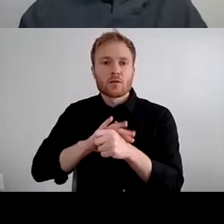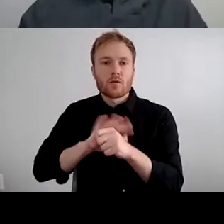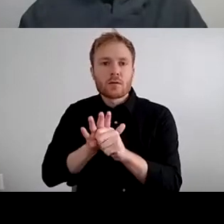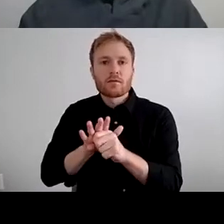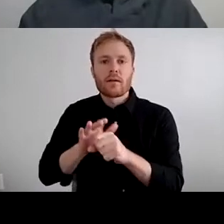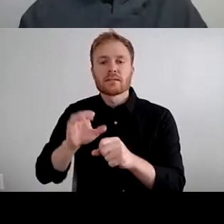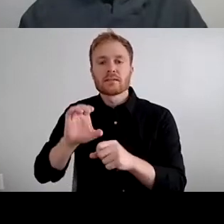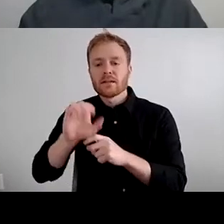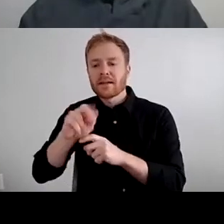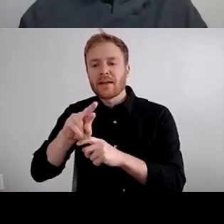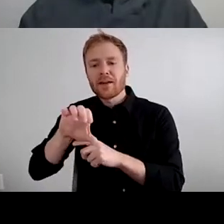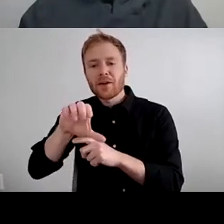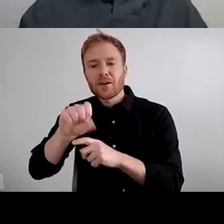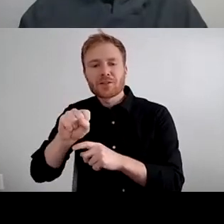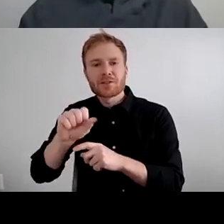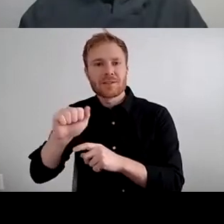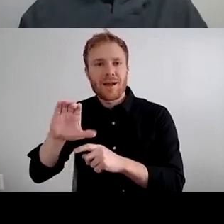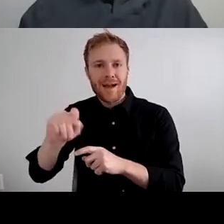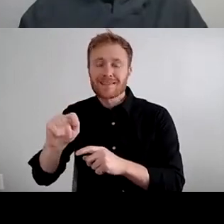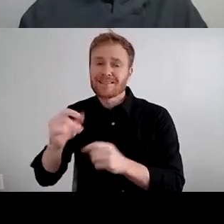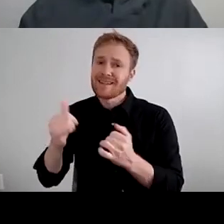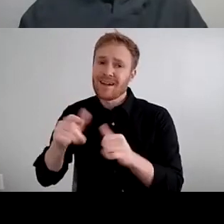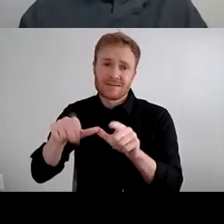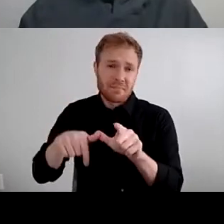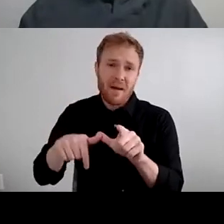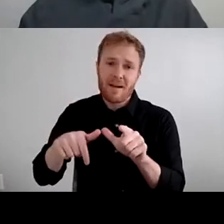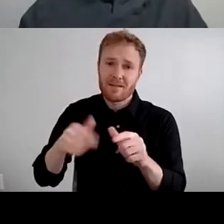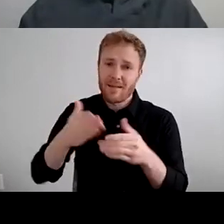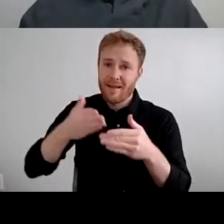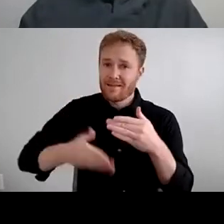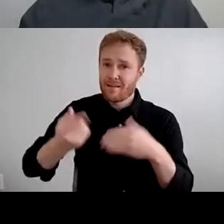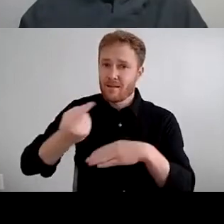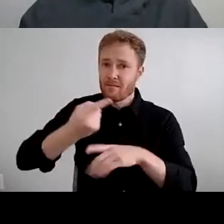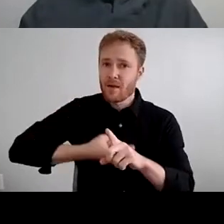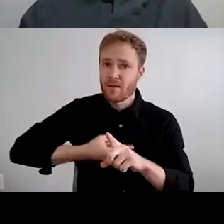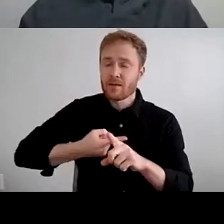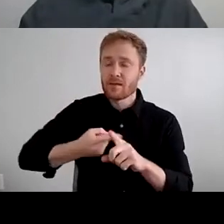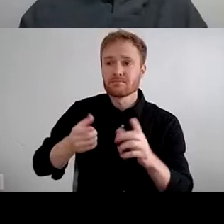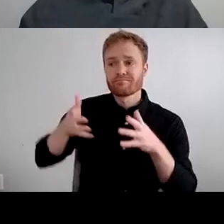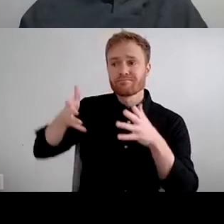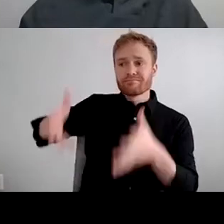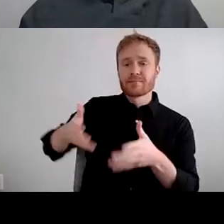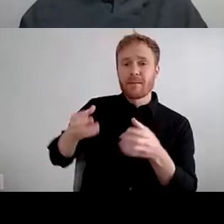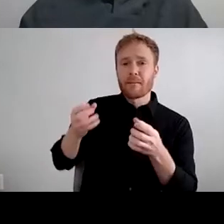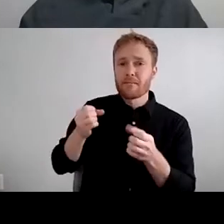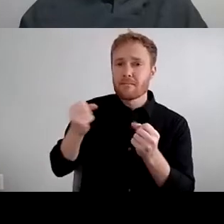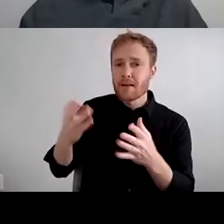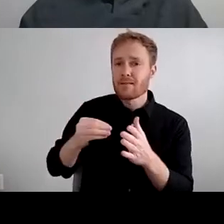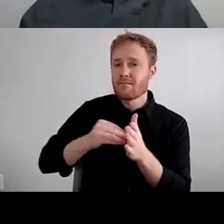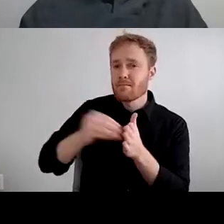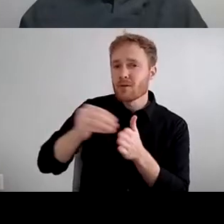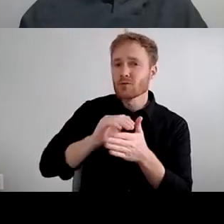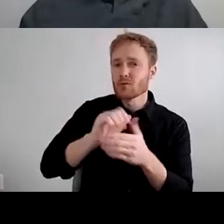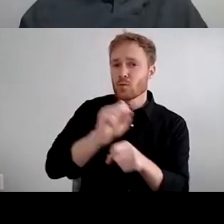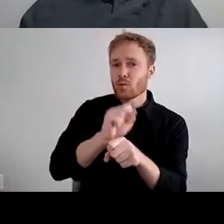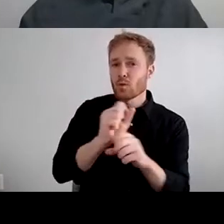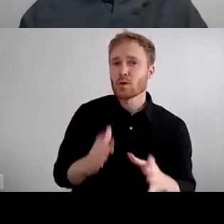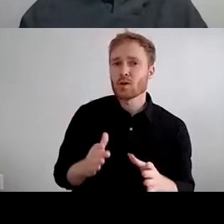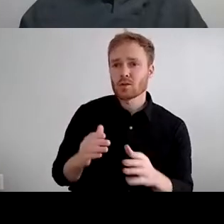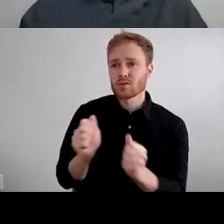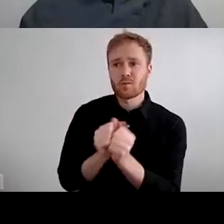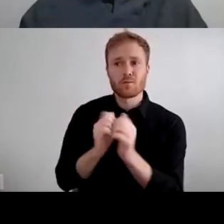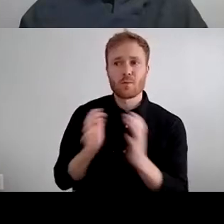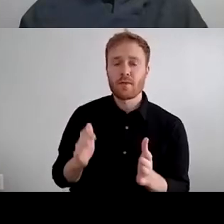end of the month, leaving millions of workers without paid sick day protections. But most important, what the act does